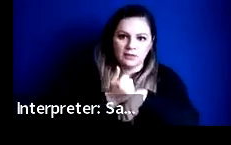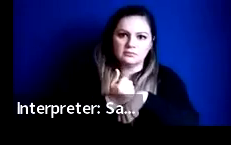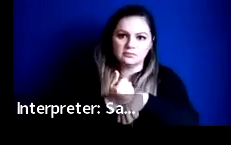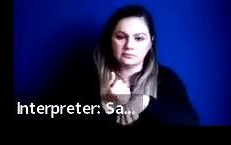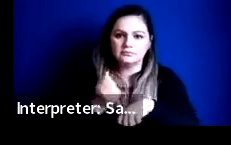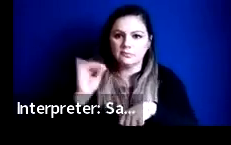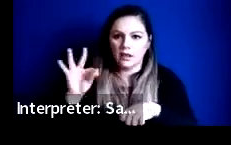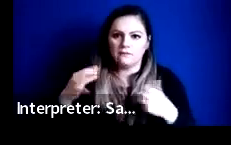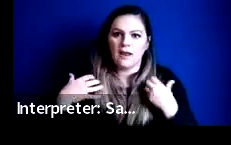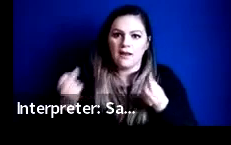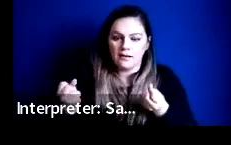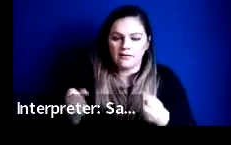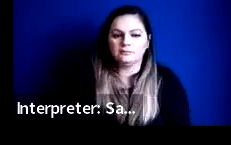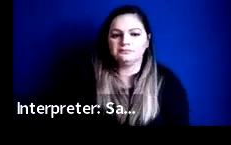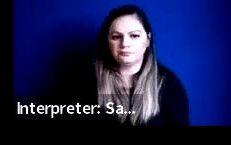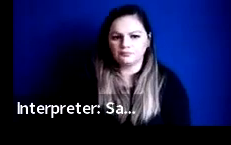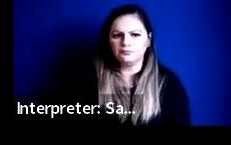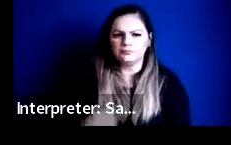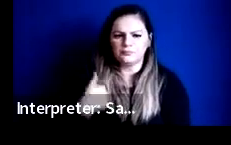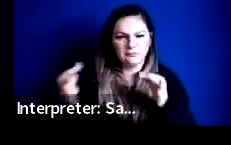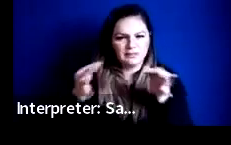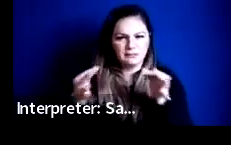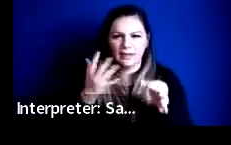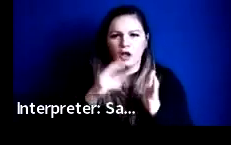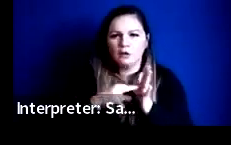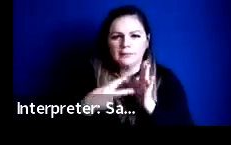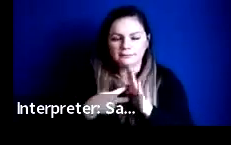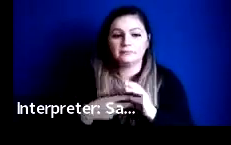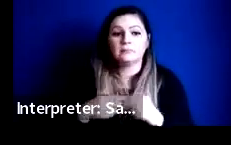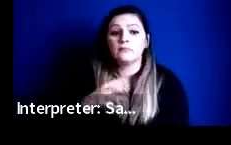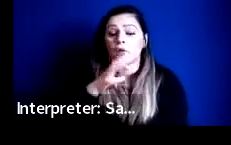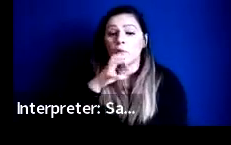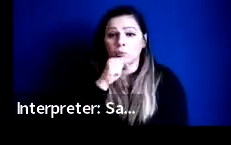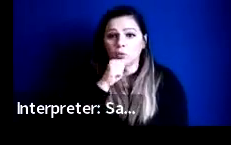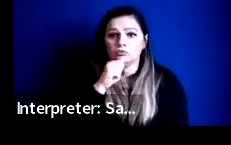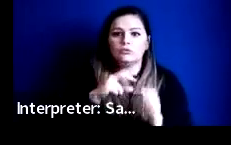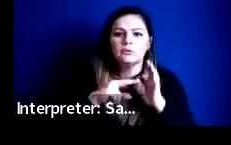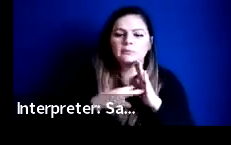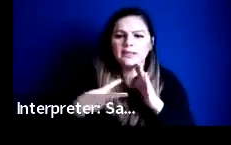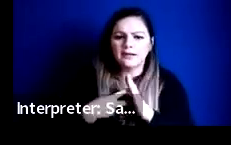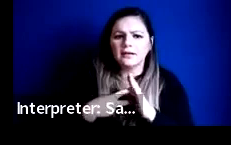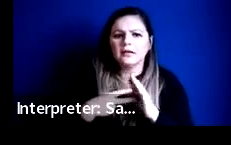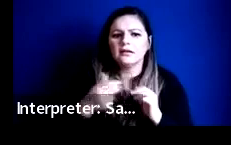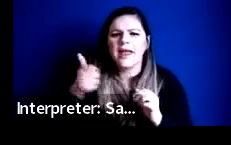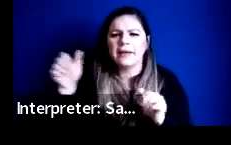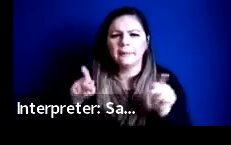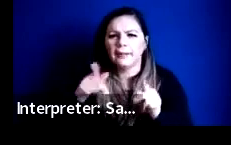What we see, and I'll kind of explain the colors here. So for orange, we're looking at those who have